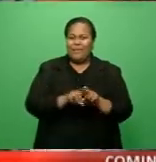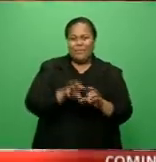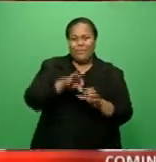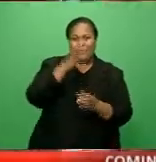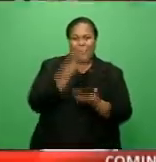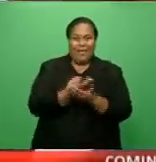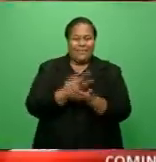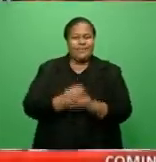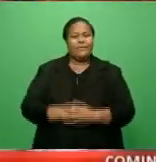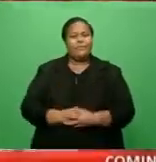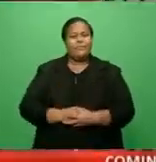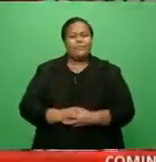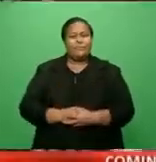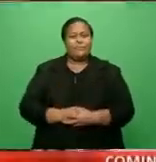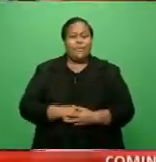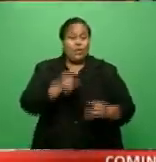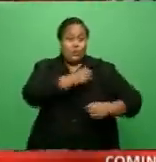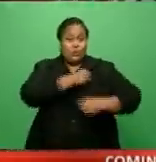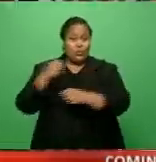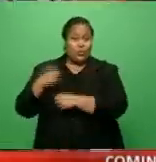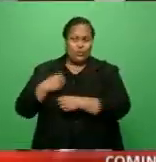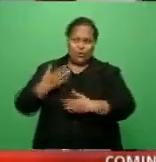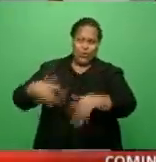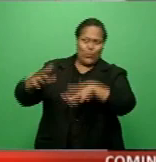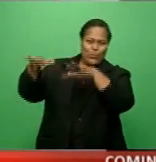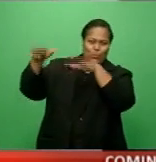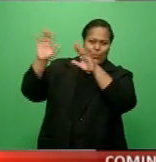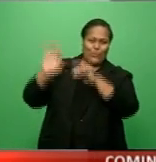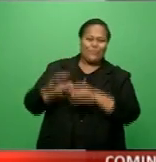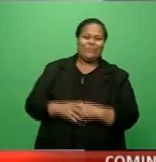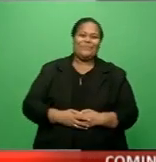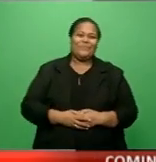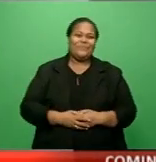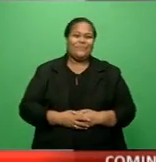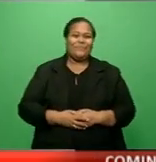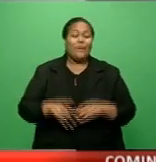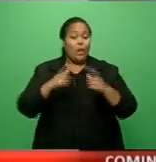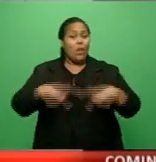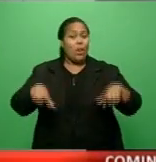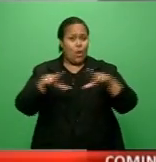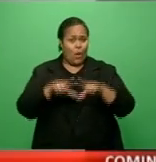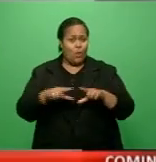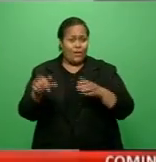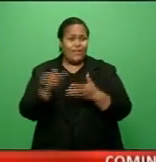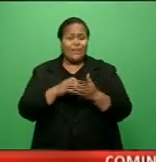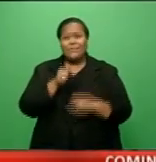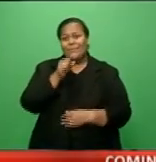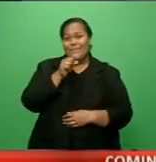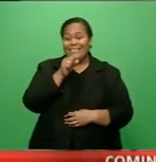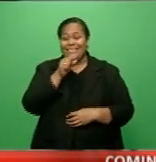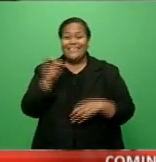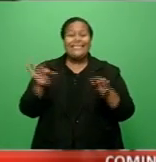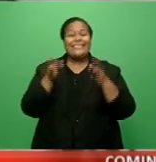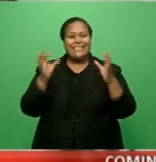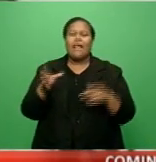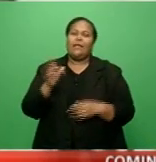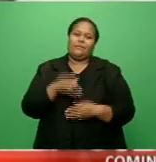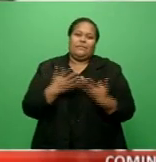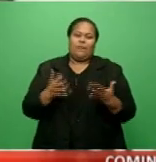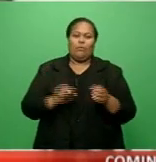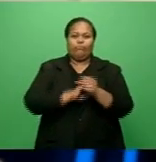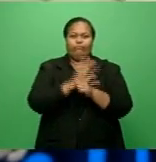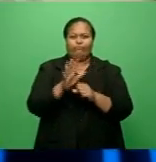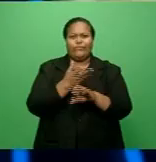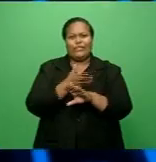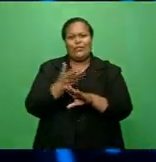Up ahead, Fijian peacekeepers praised. And local artist releases new song amid COVID-19.